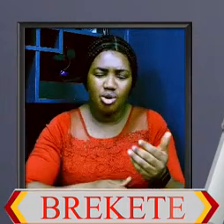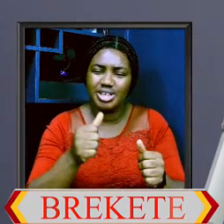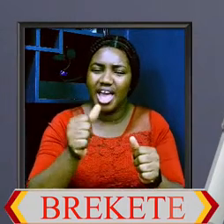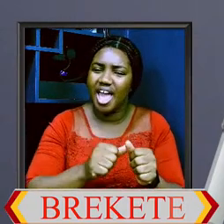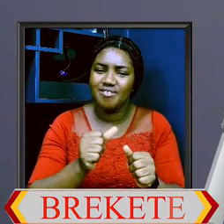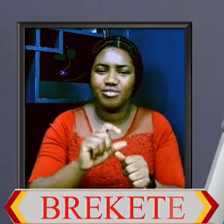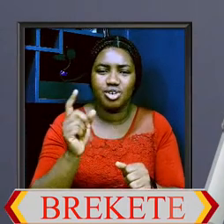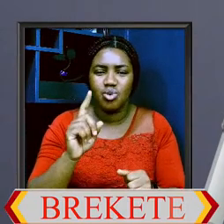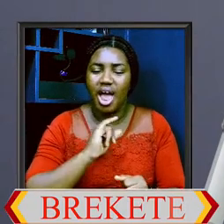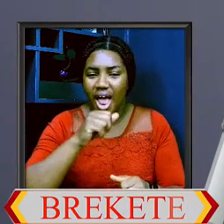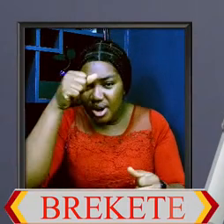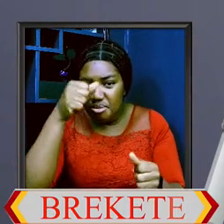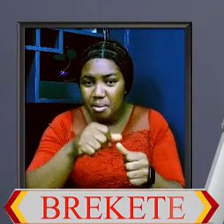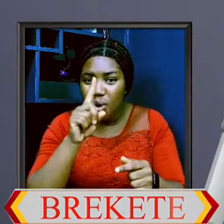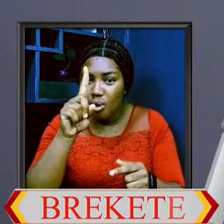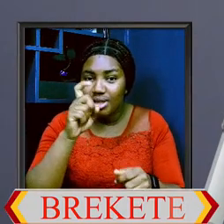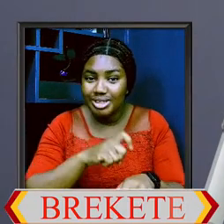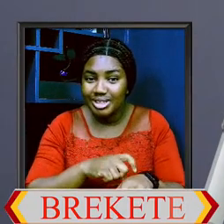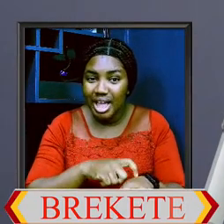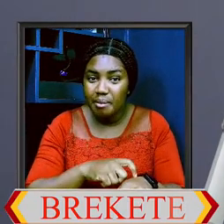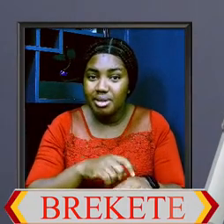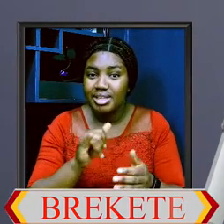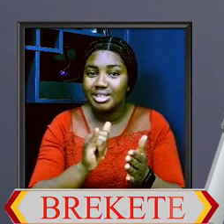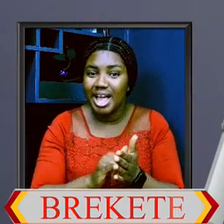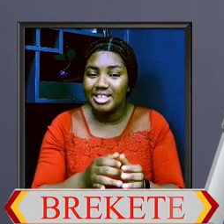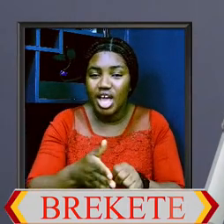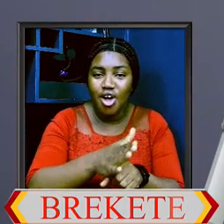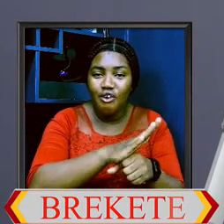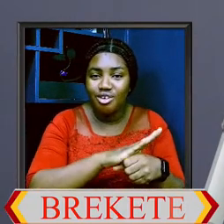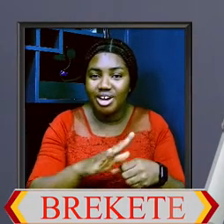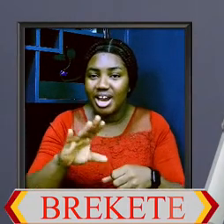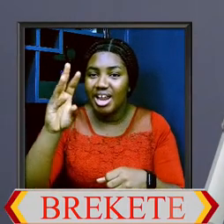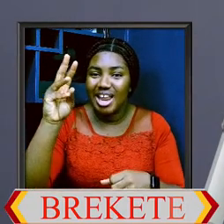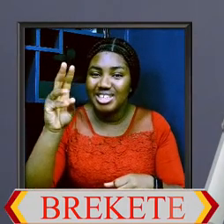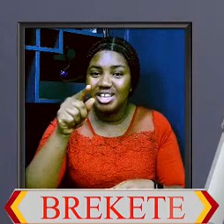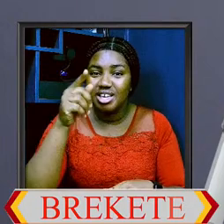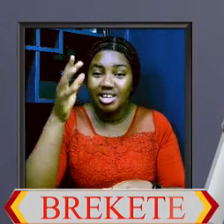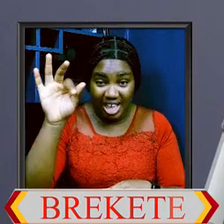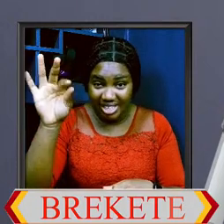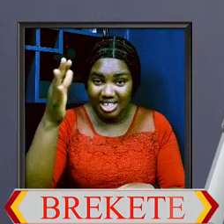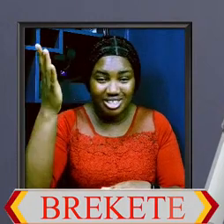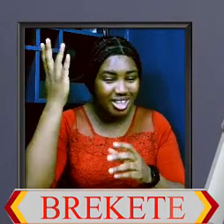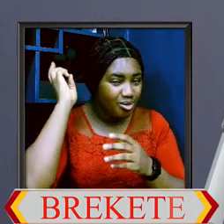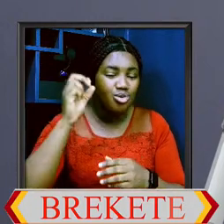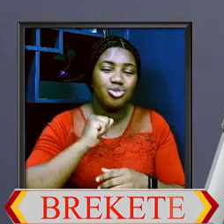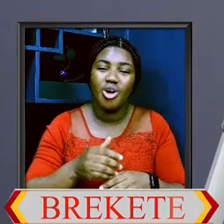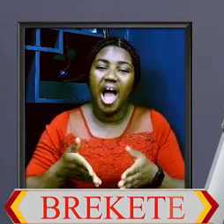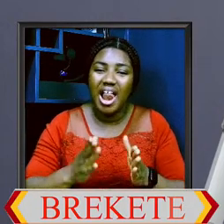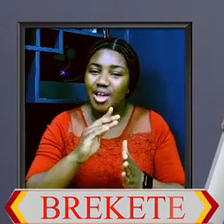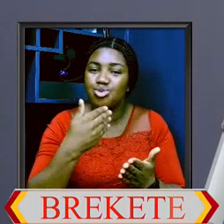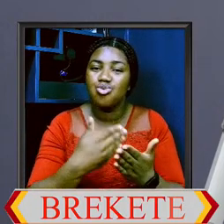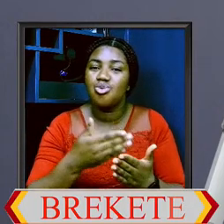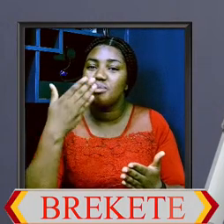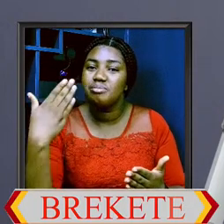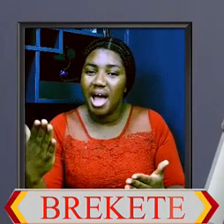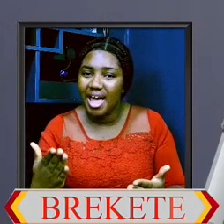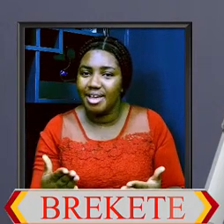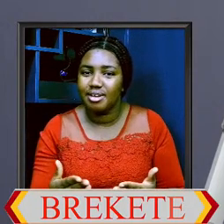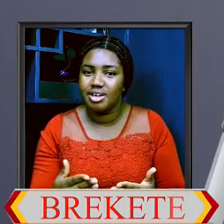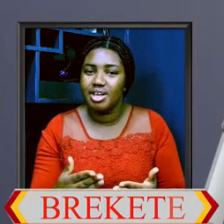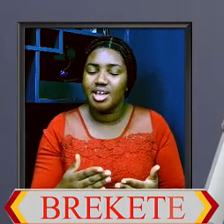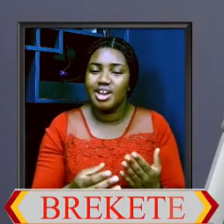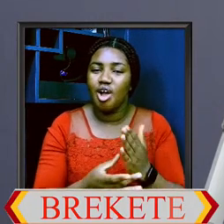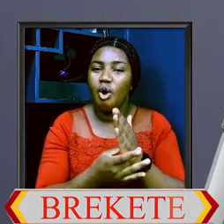everywhere I remember one time during the time of the corona when it start they not allow you to buy gr one that